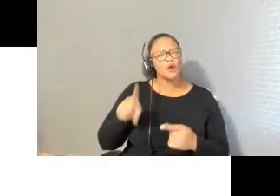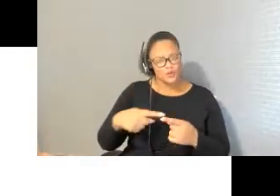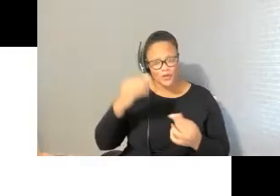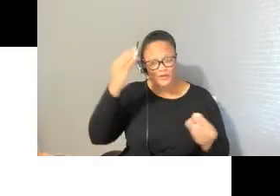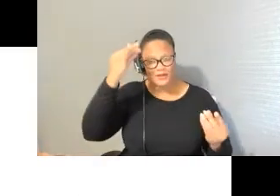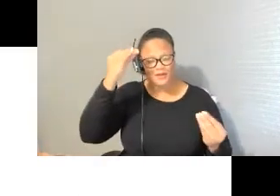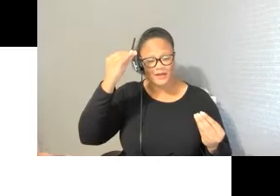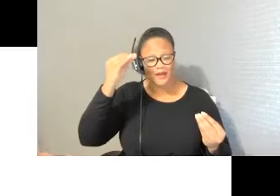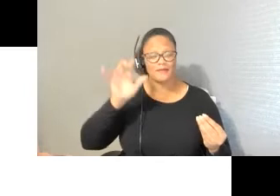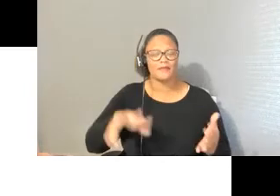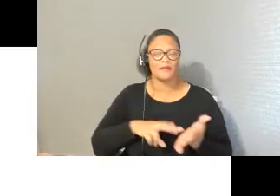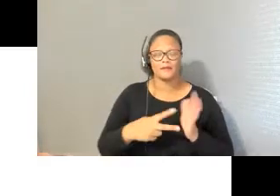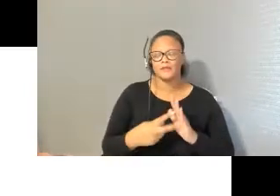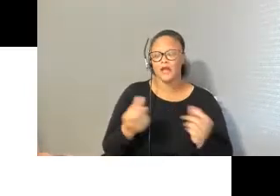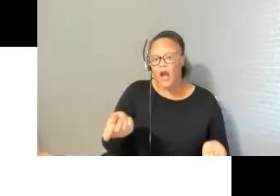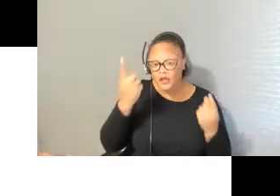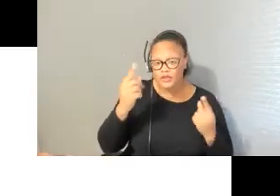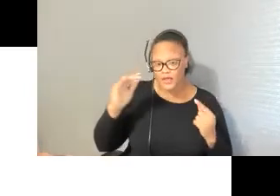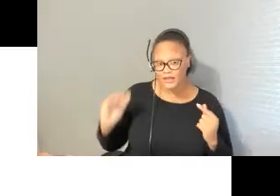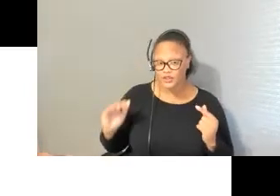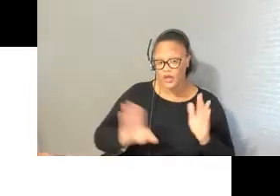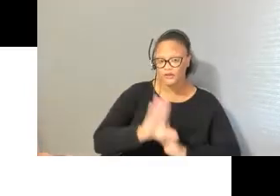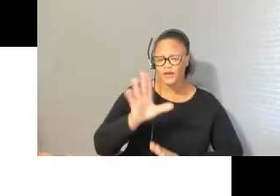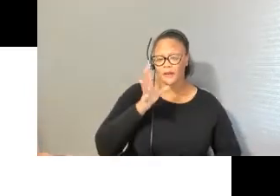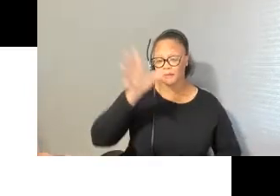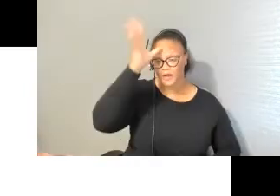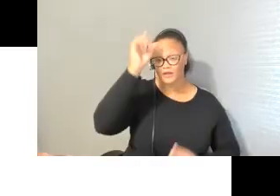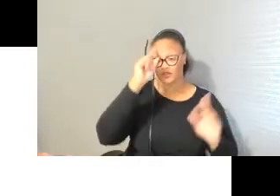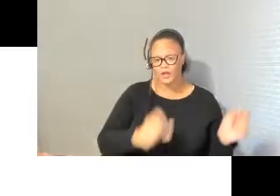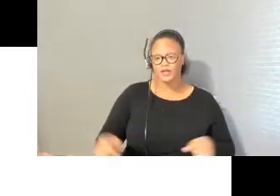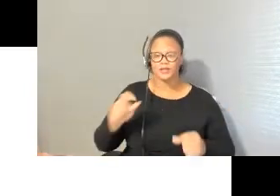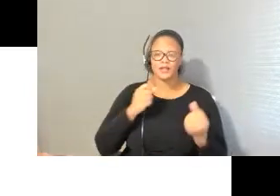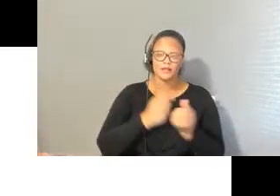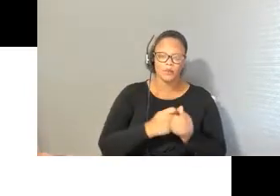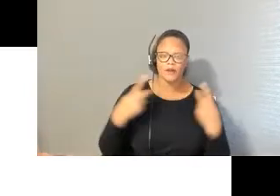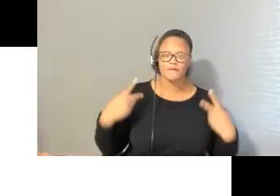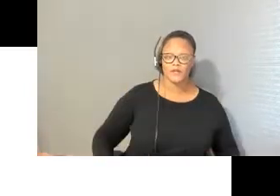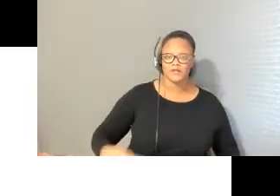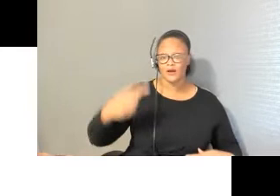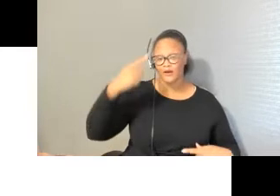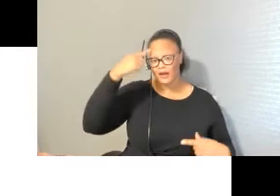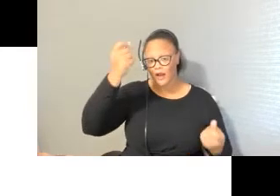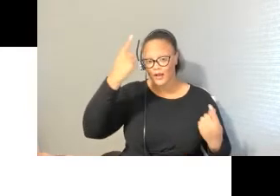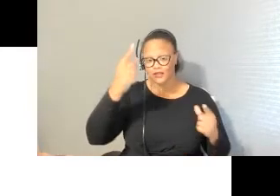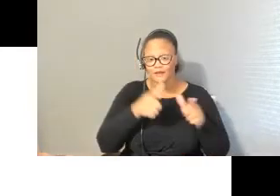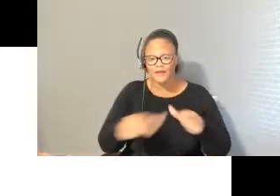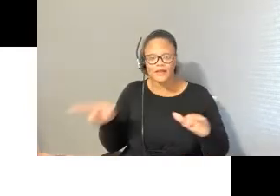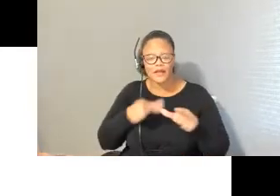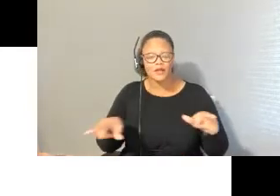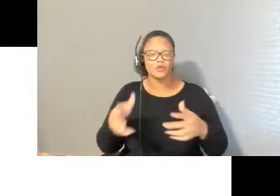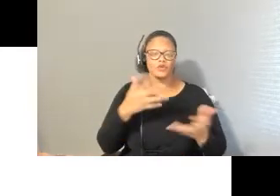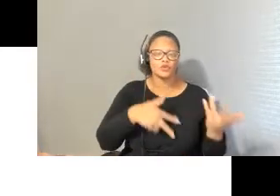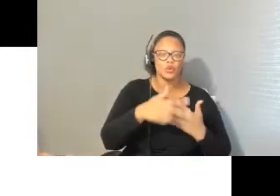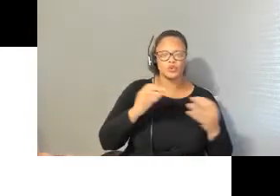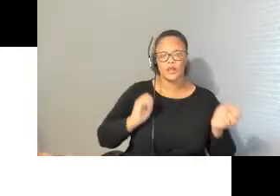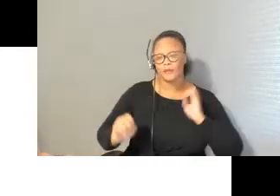that's understanding child development and parenting strategies that support physical, cognitive, language, social, and emotional development.